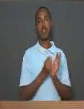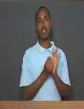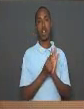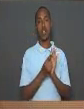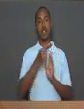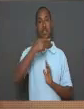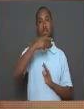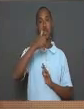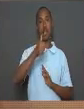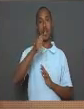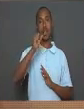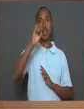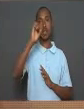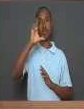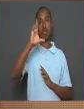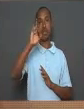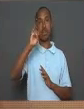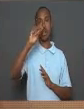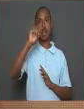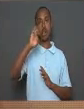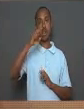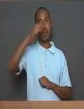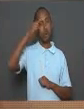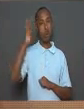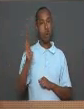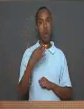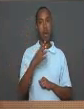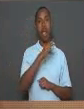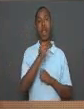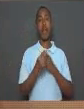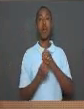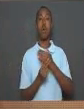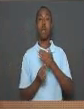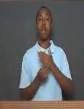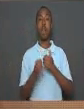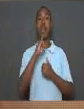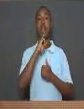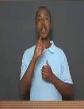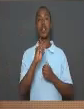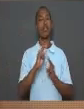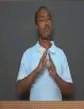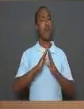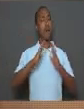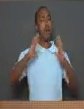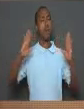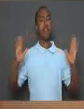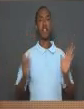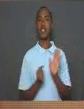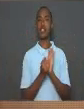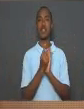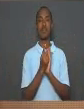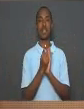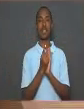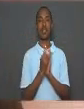gasoline, coal, and oil, is an obvious example.